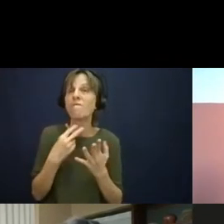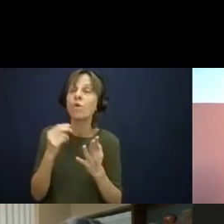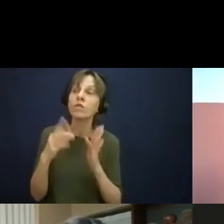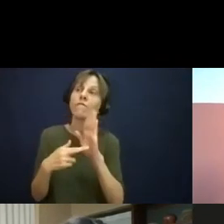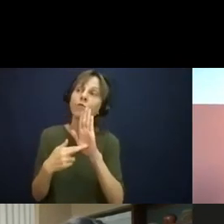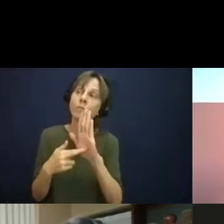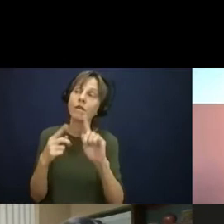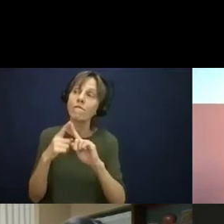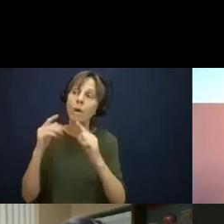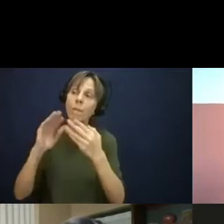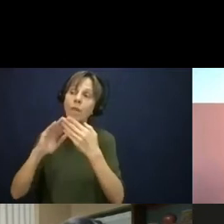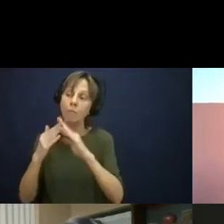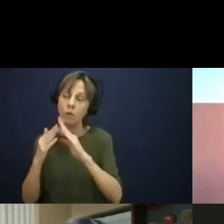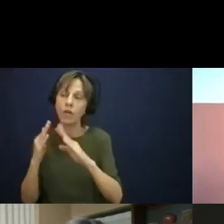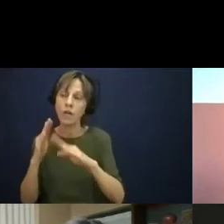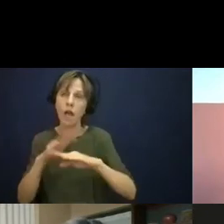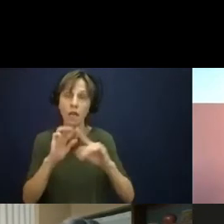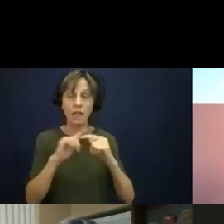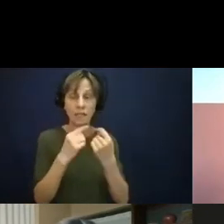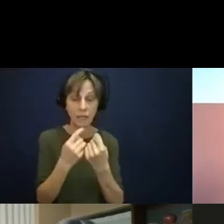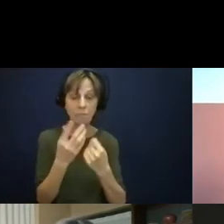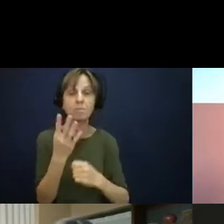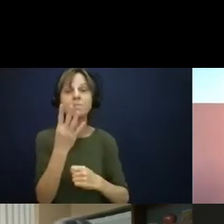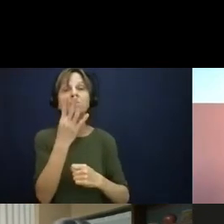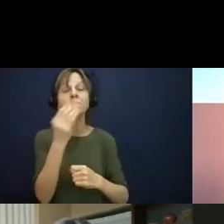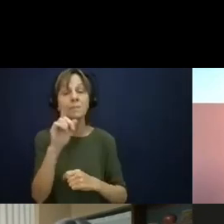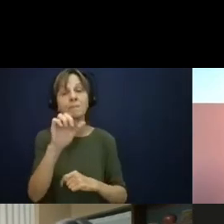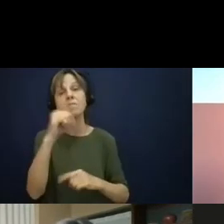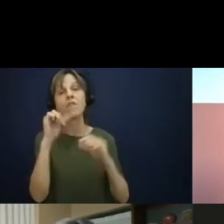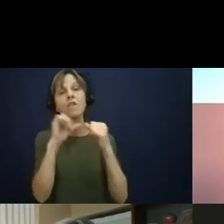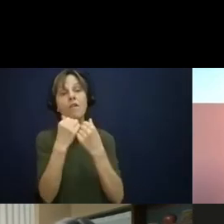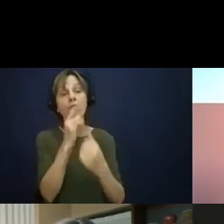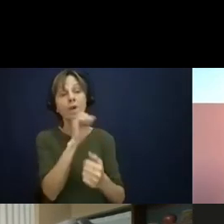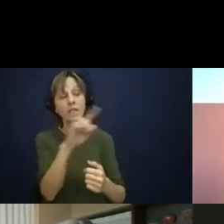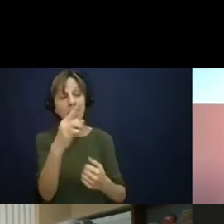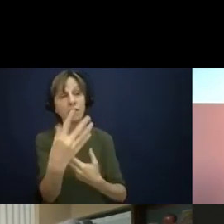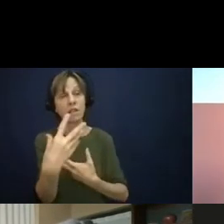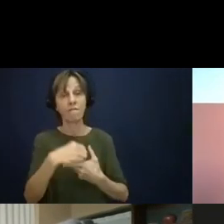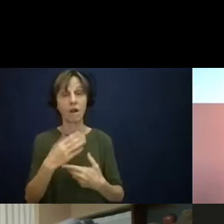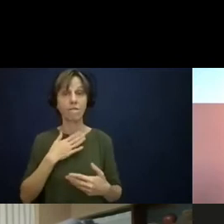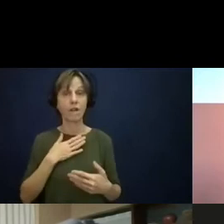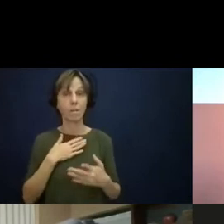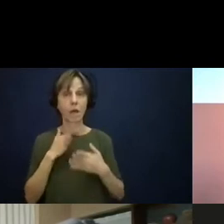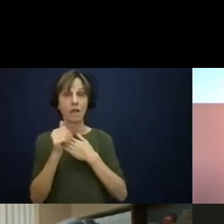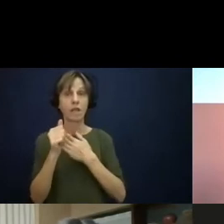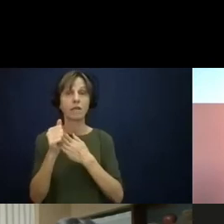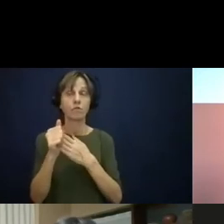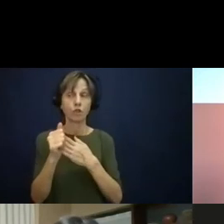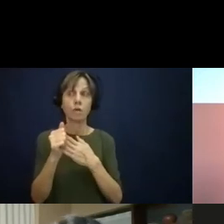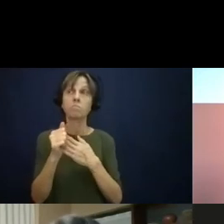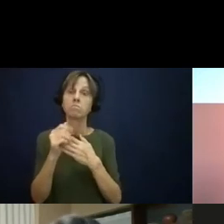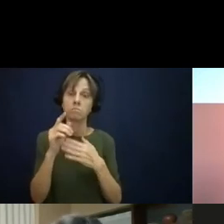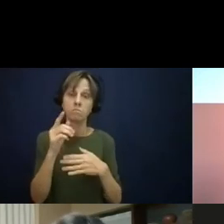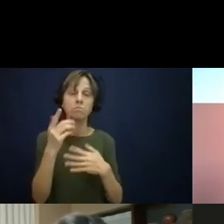the team. And in fact, the other agencies involved in my leadership helped to